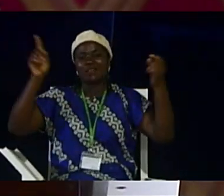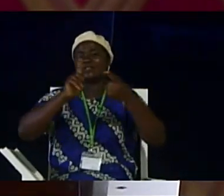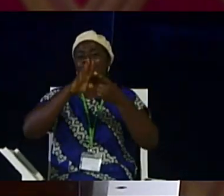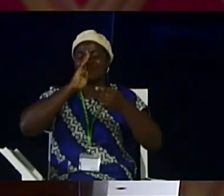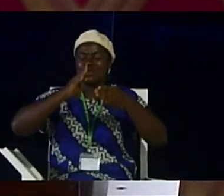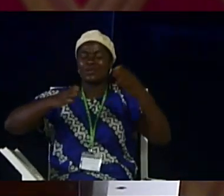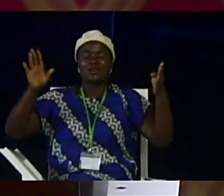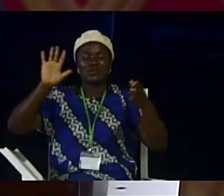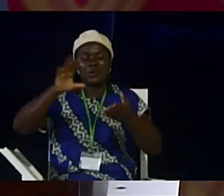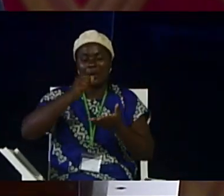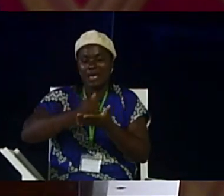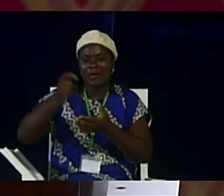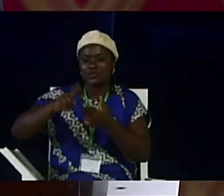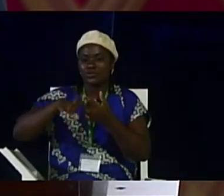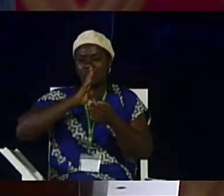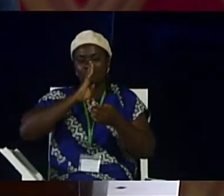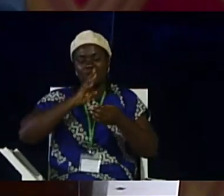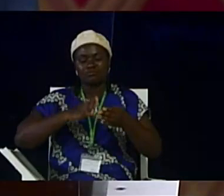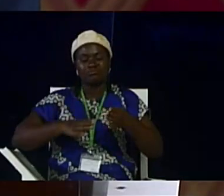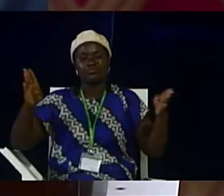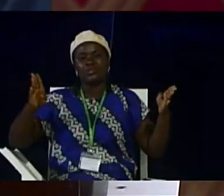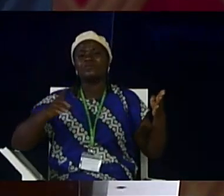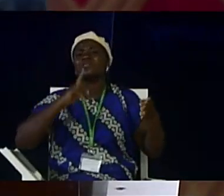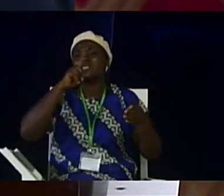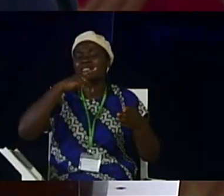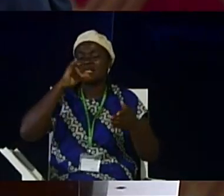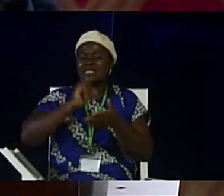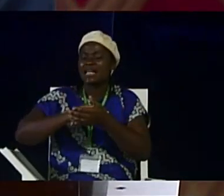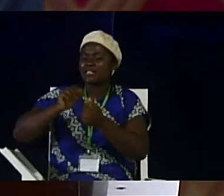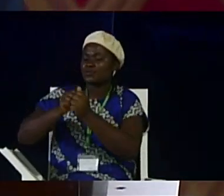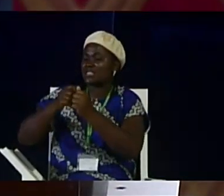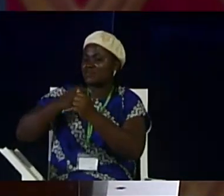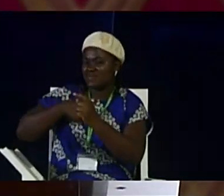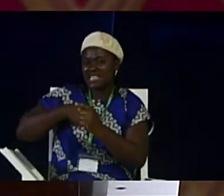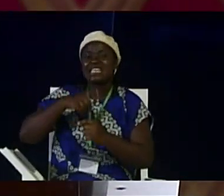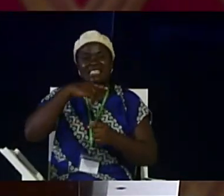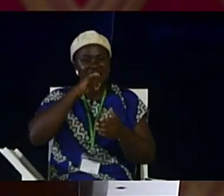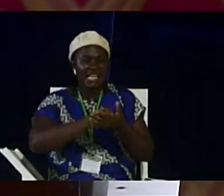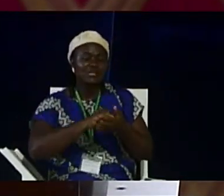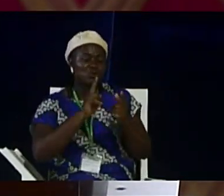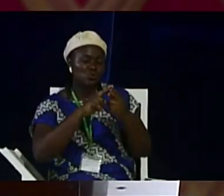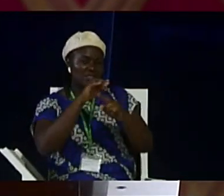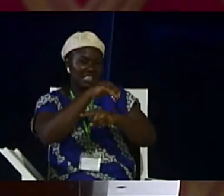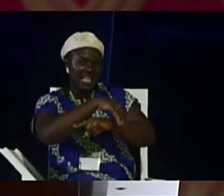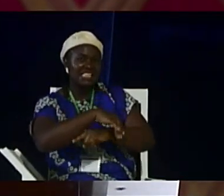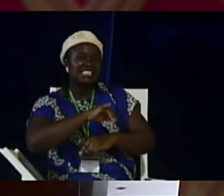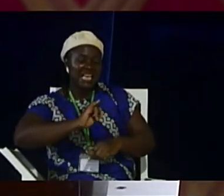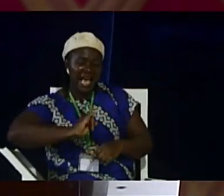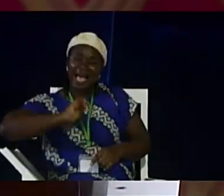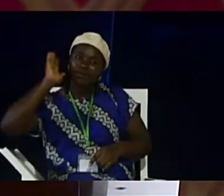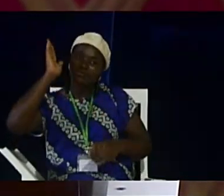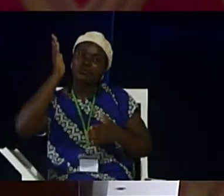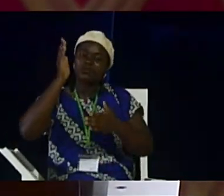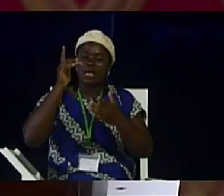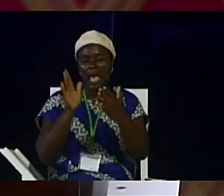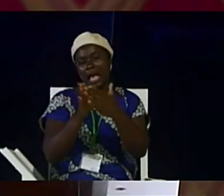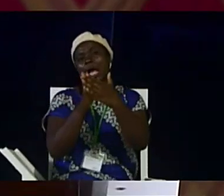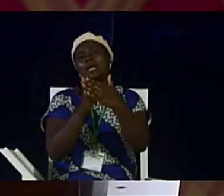be louder than that. Say that with me. Say, tonight I will encounter